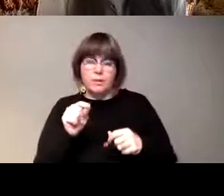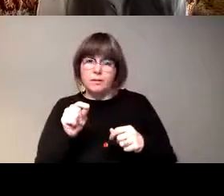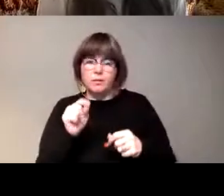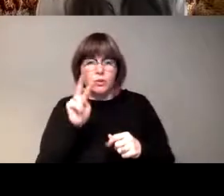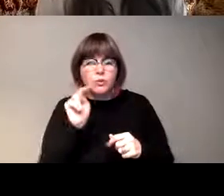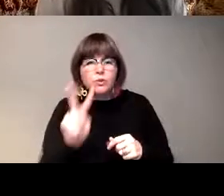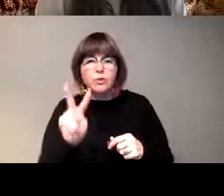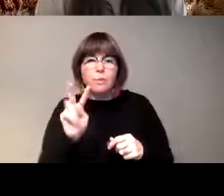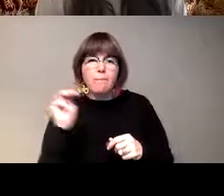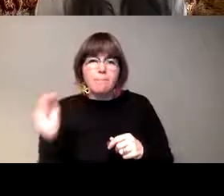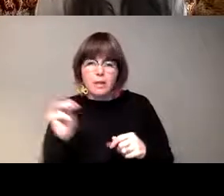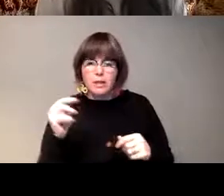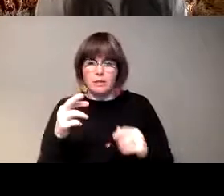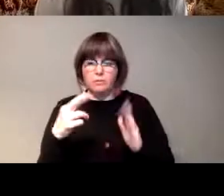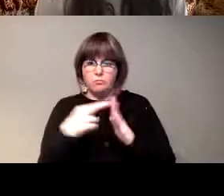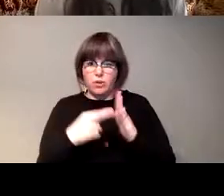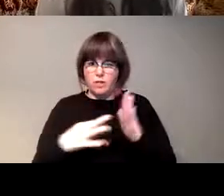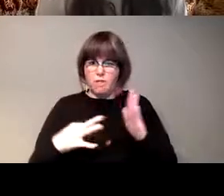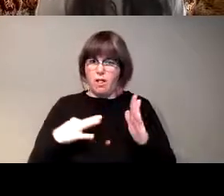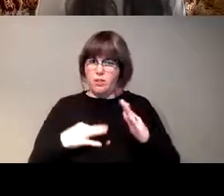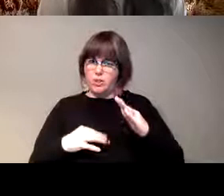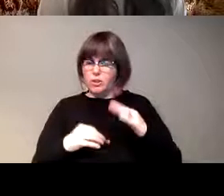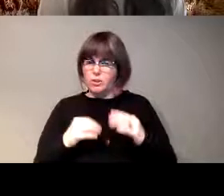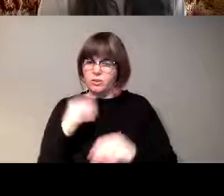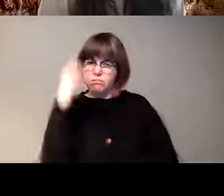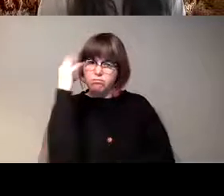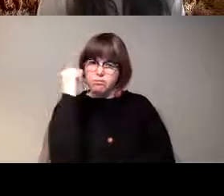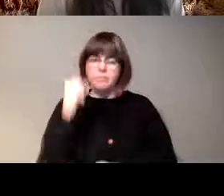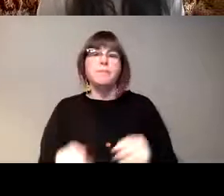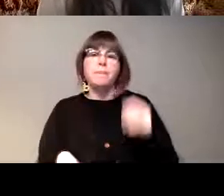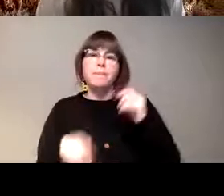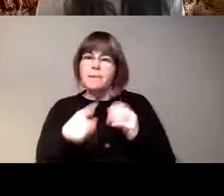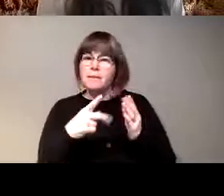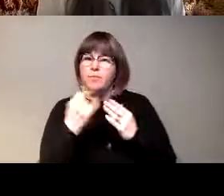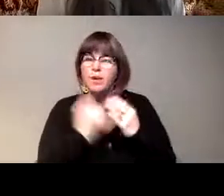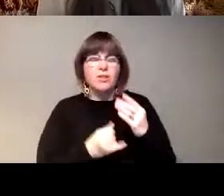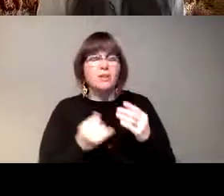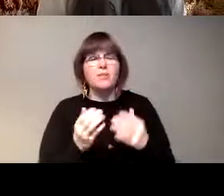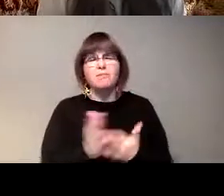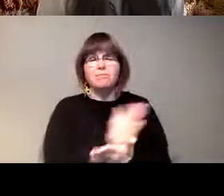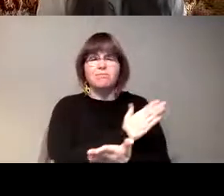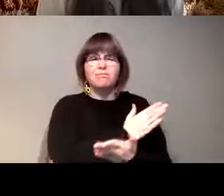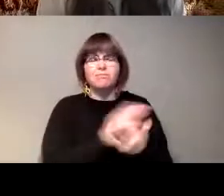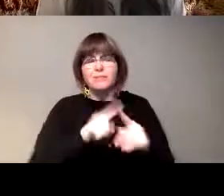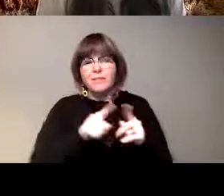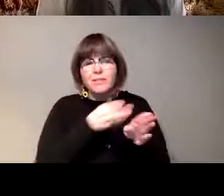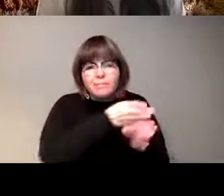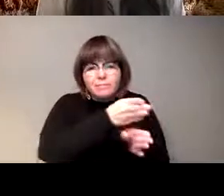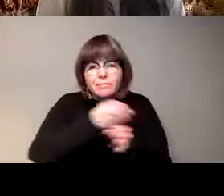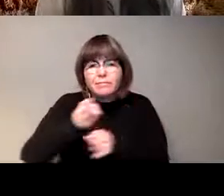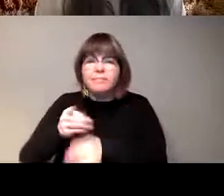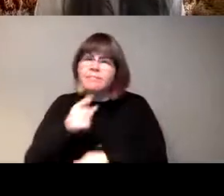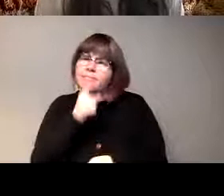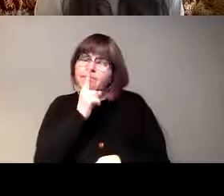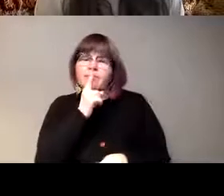million registered volunteer mark. And as I mentioned earlier, these projects cover a whole array of disciplines. So you don't just have to